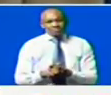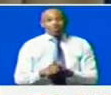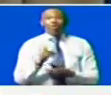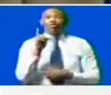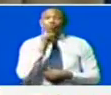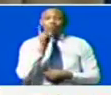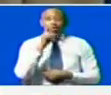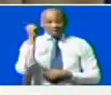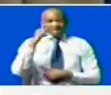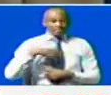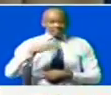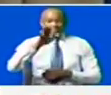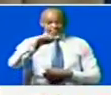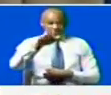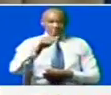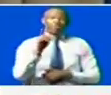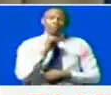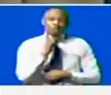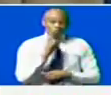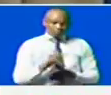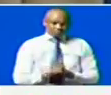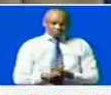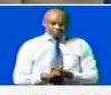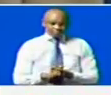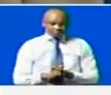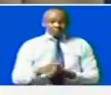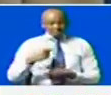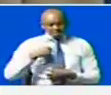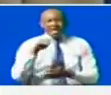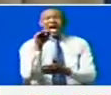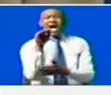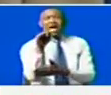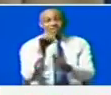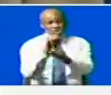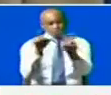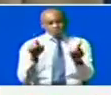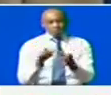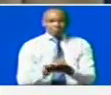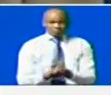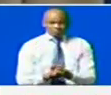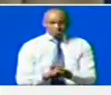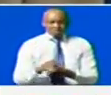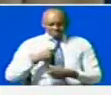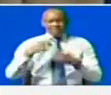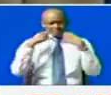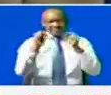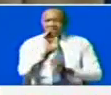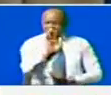Tomorrow, fellow Kenyans, tomorrow, I urge you, as your